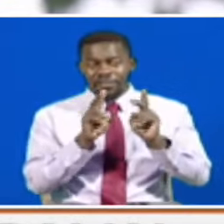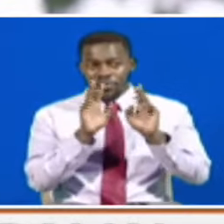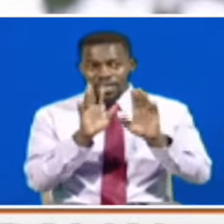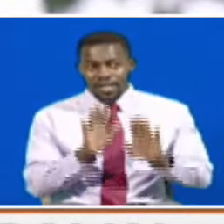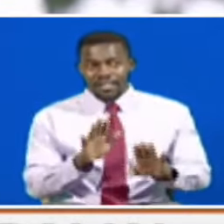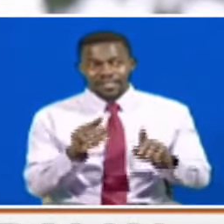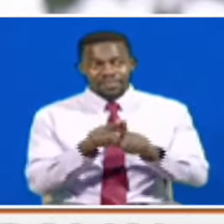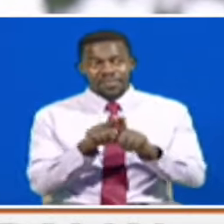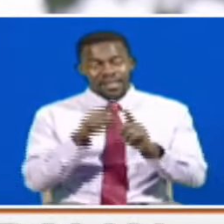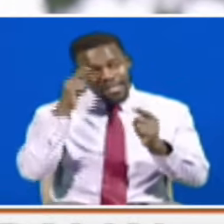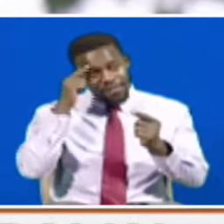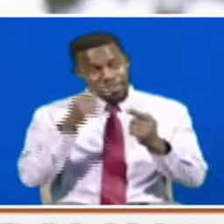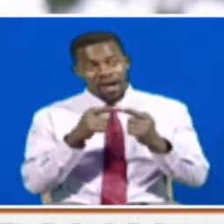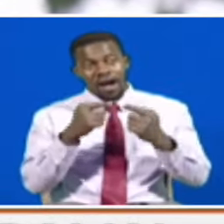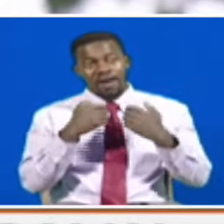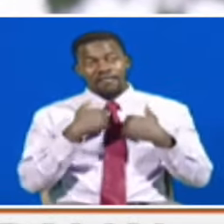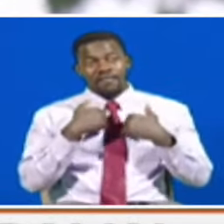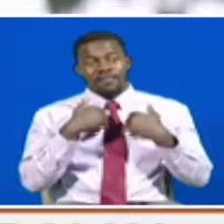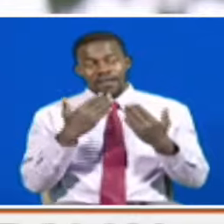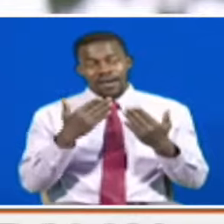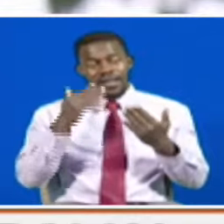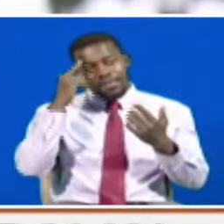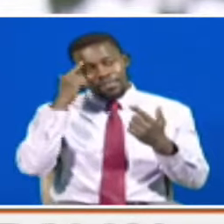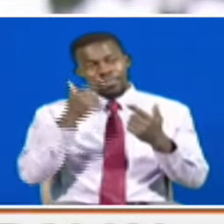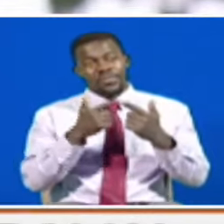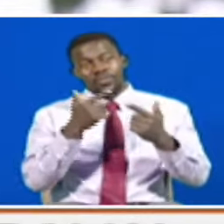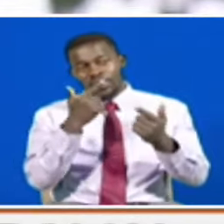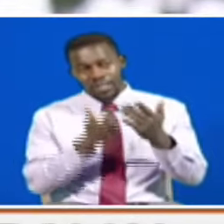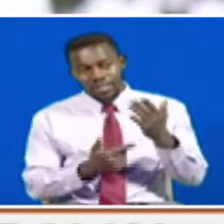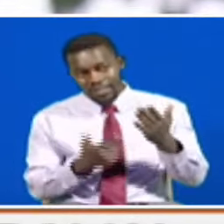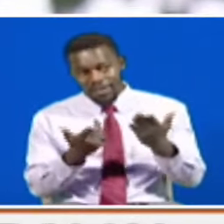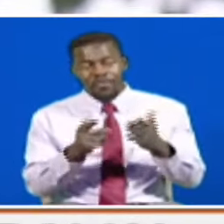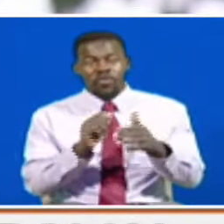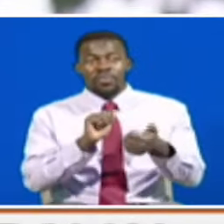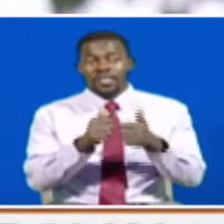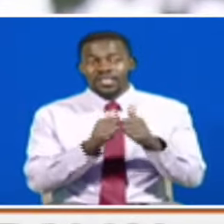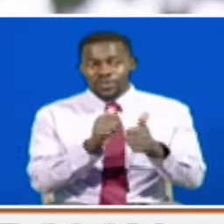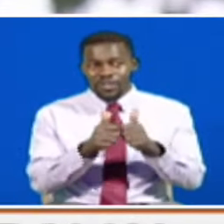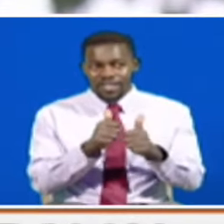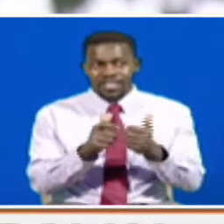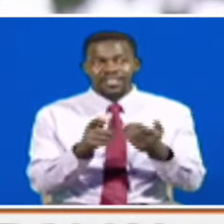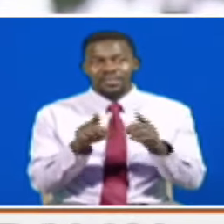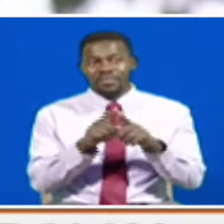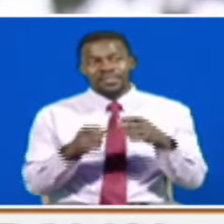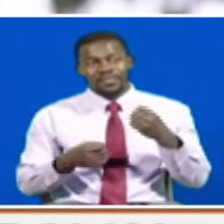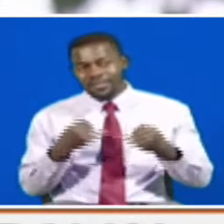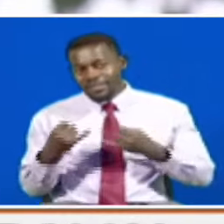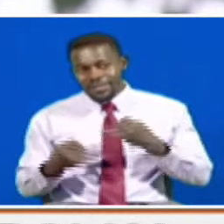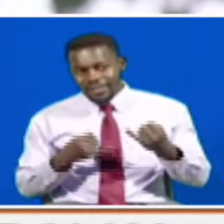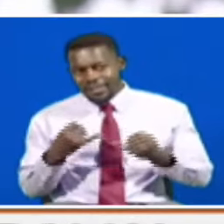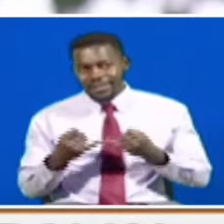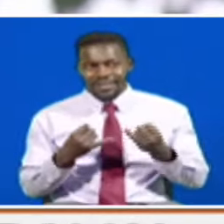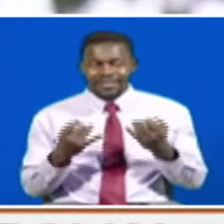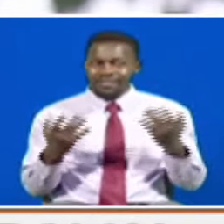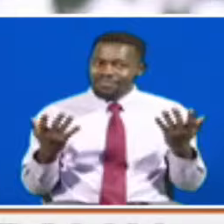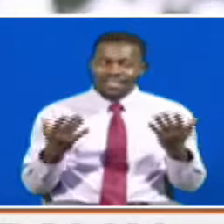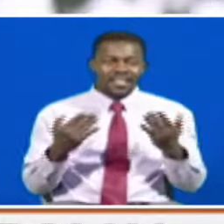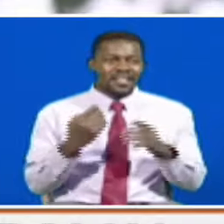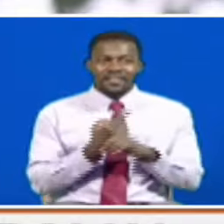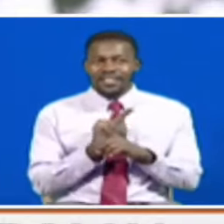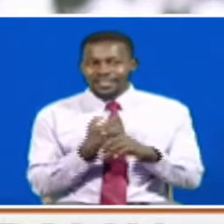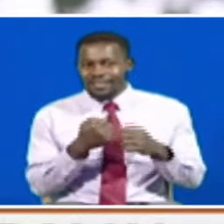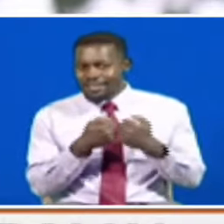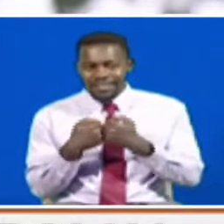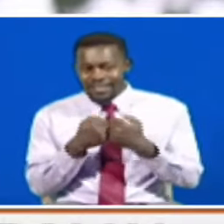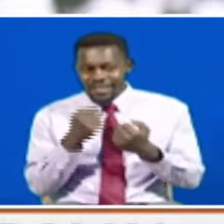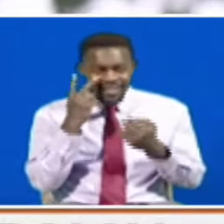really looking forward to the race. We know it's rain season as well, so it's going to be probably a different challenge than what we've